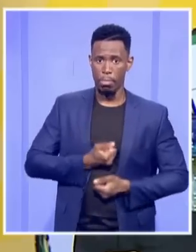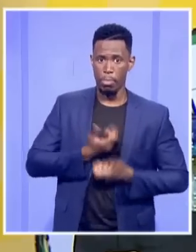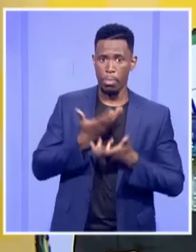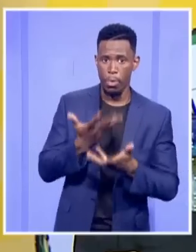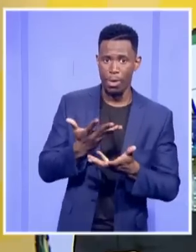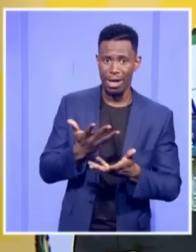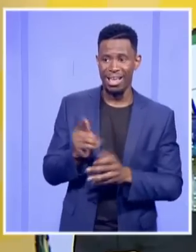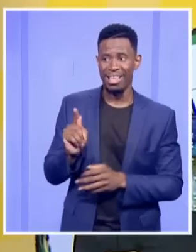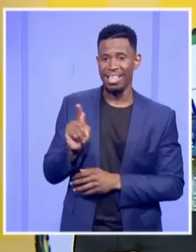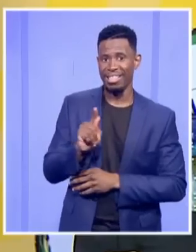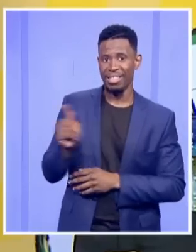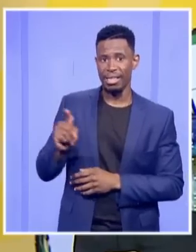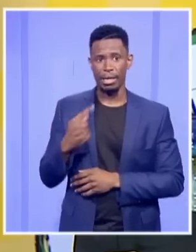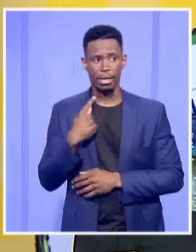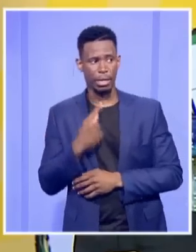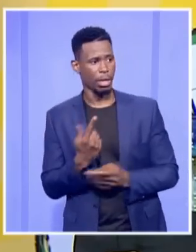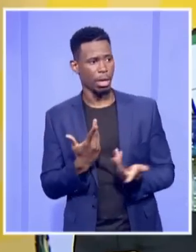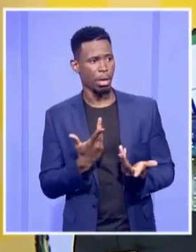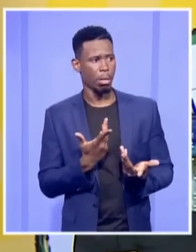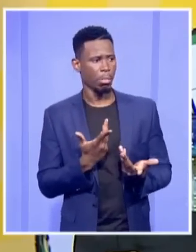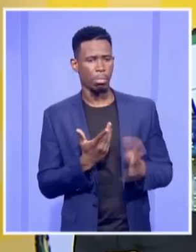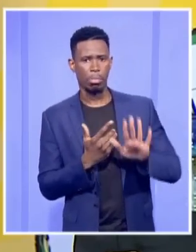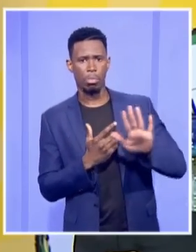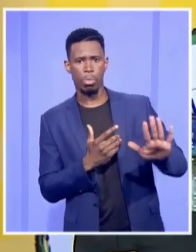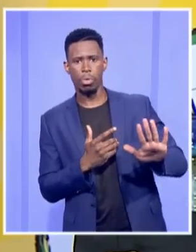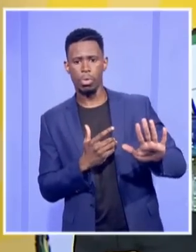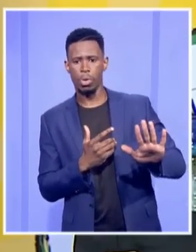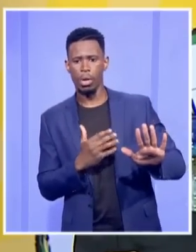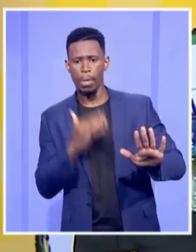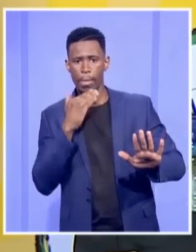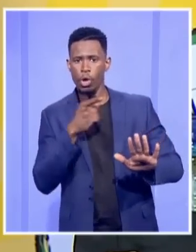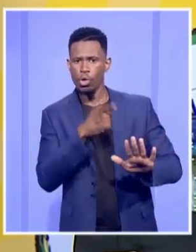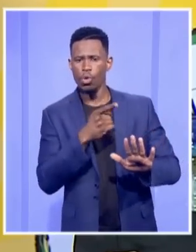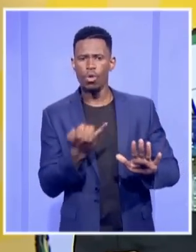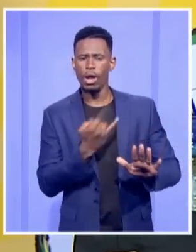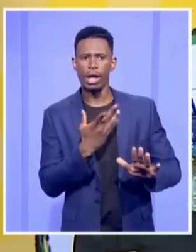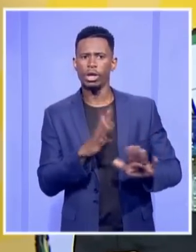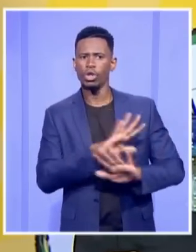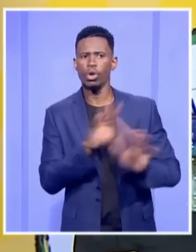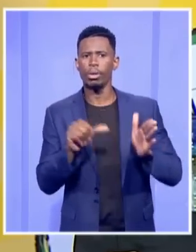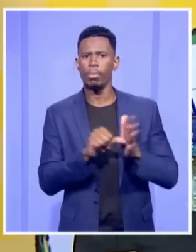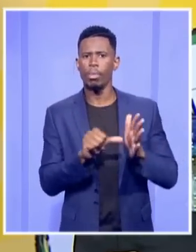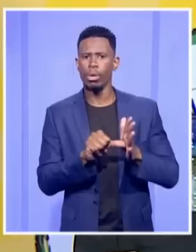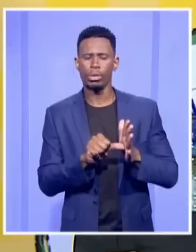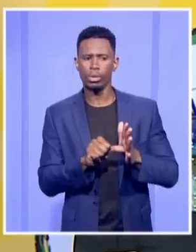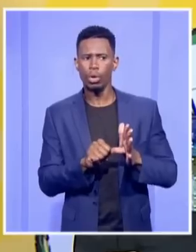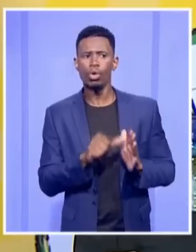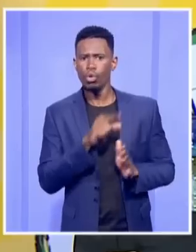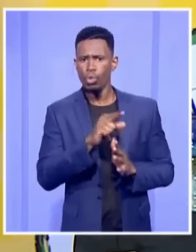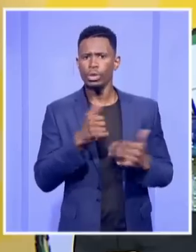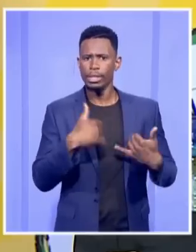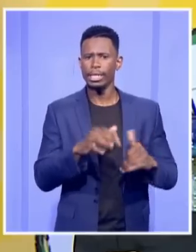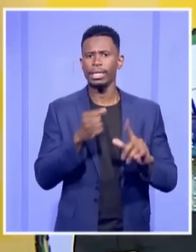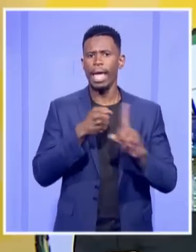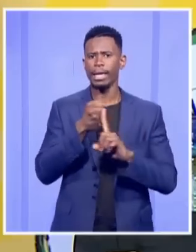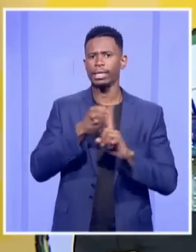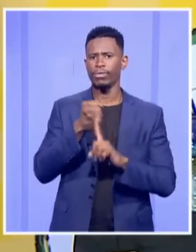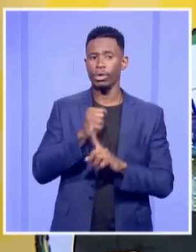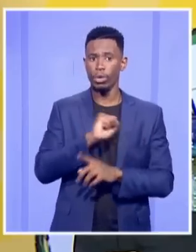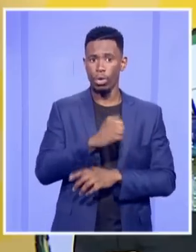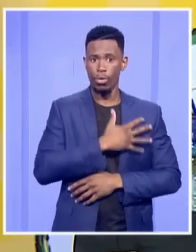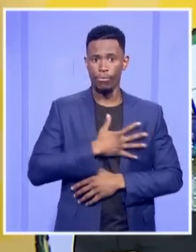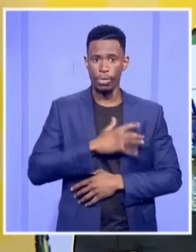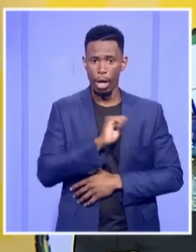not ultimately conveyed out there, you are a lesser cadre. No, you are still an activist.